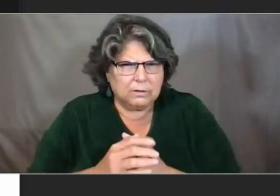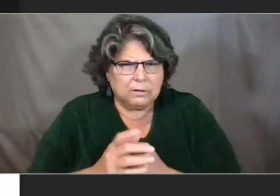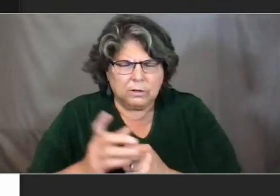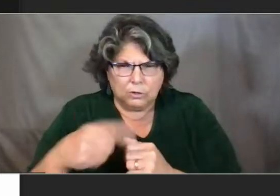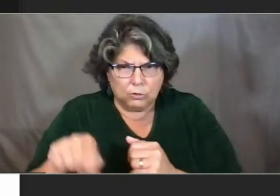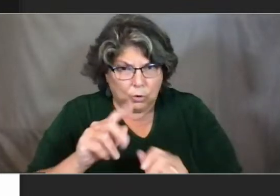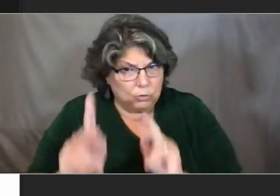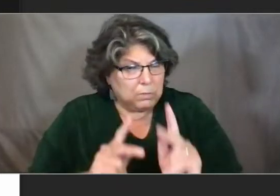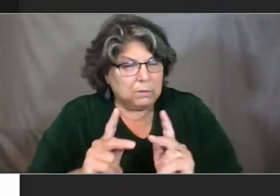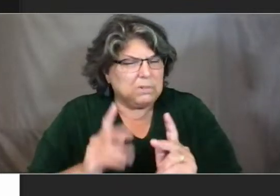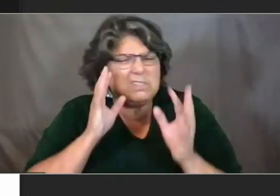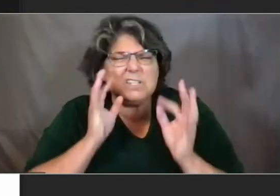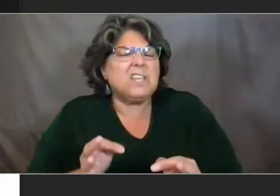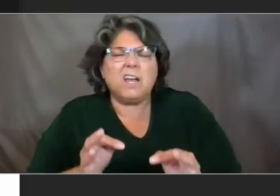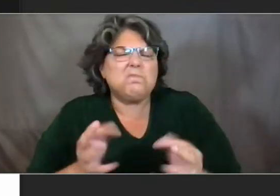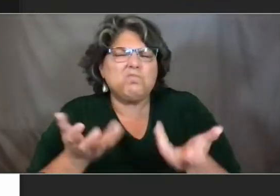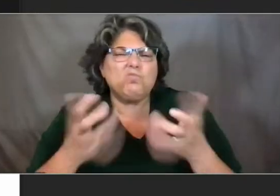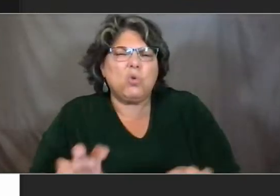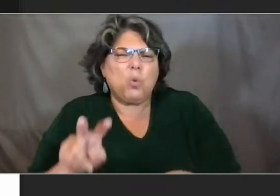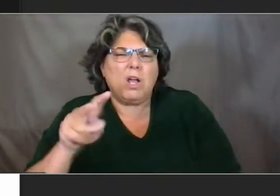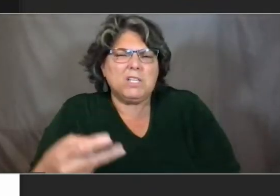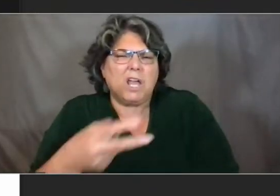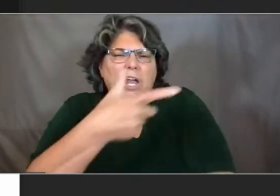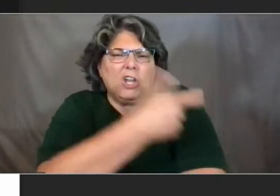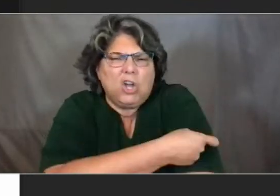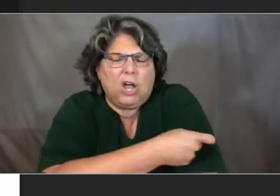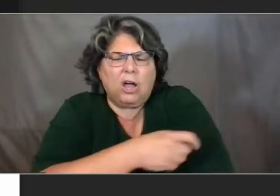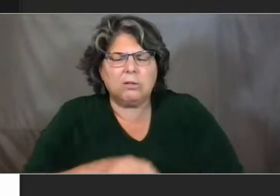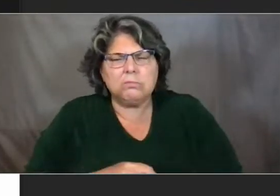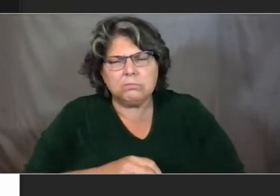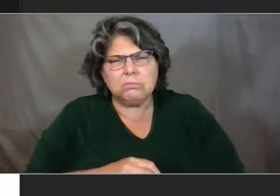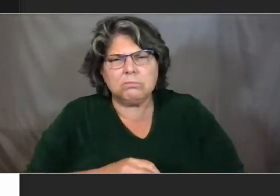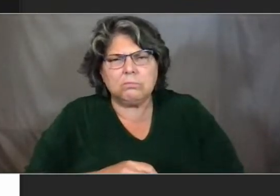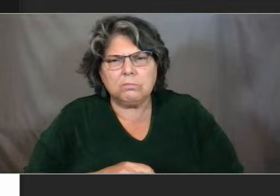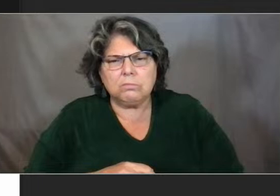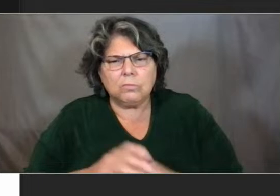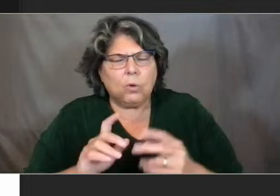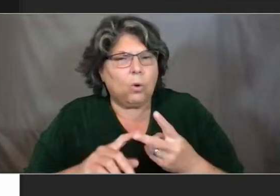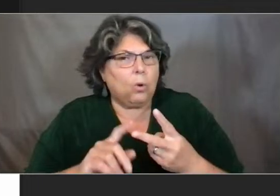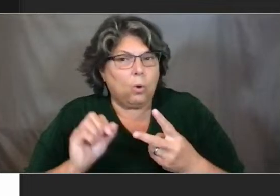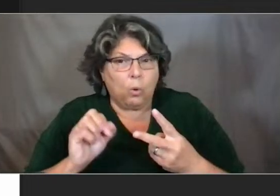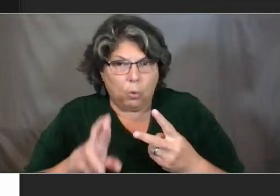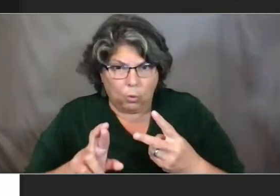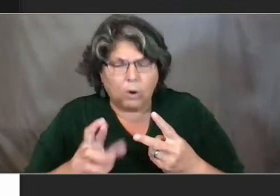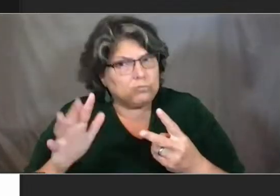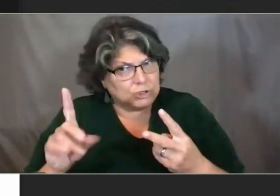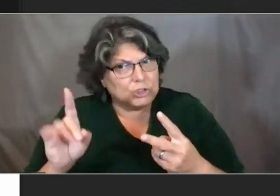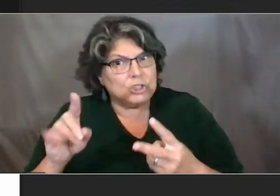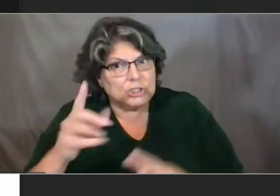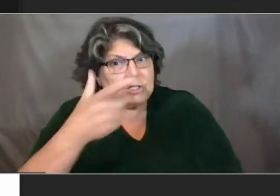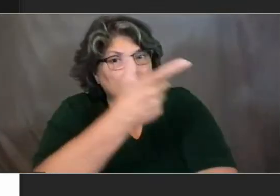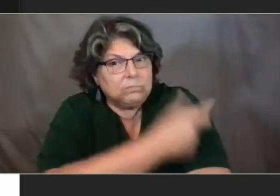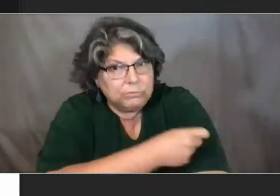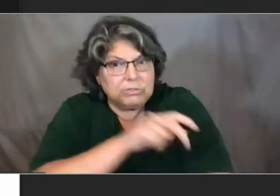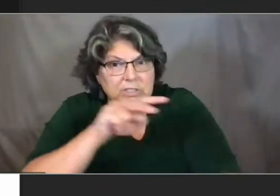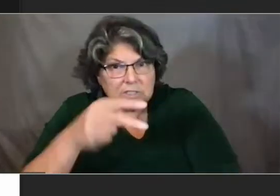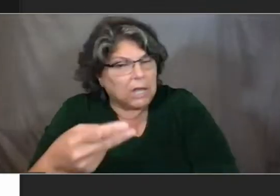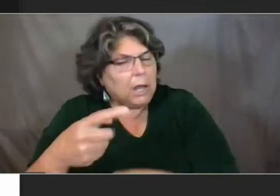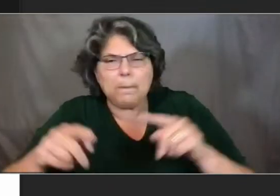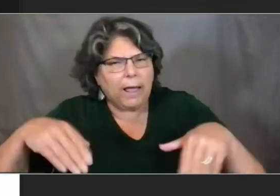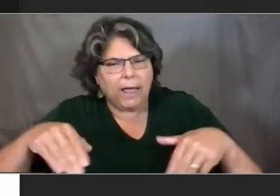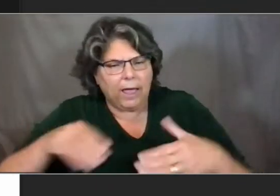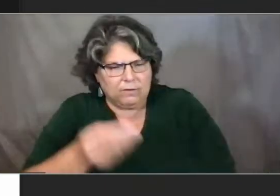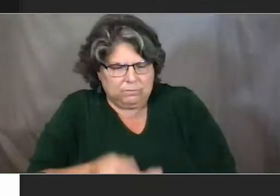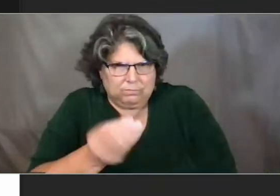just choose not to get a second dose? Have they gotten a second dose and we don't have a record of